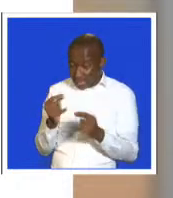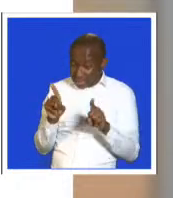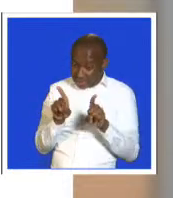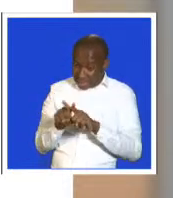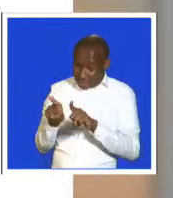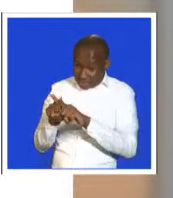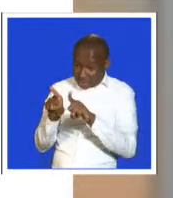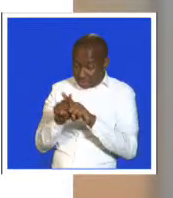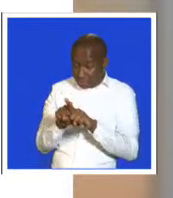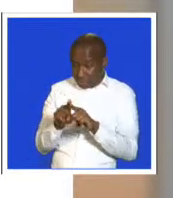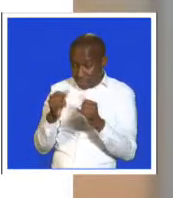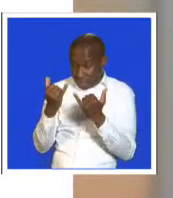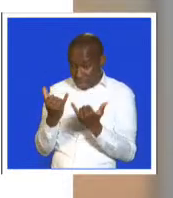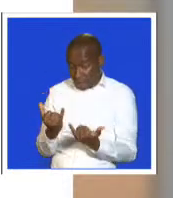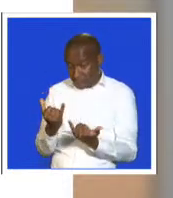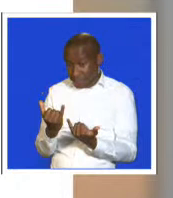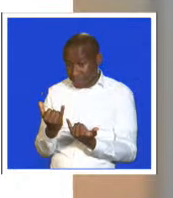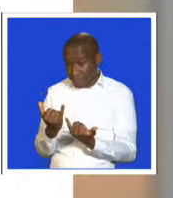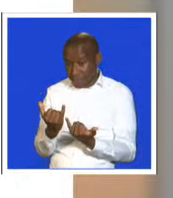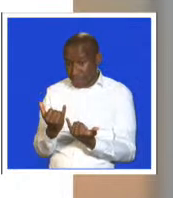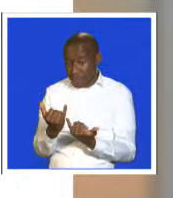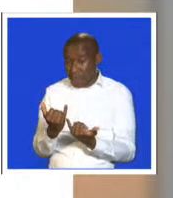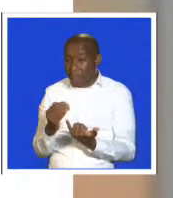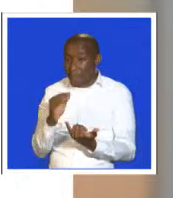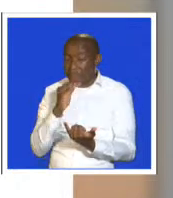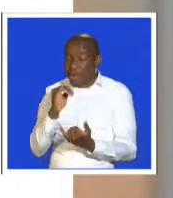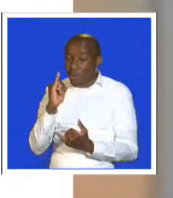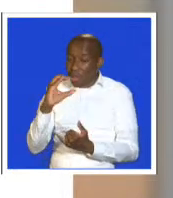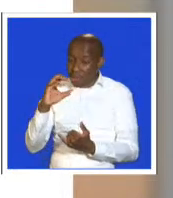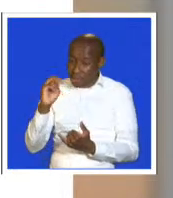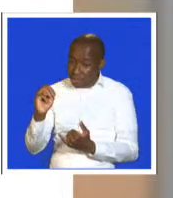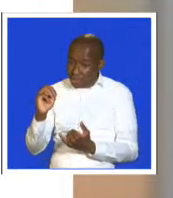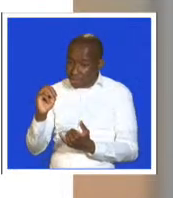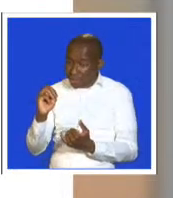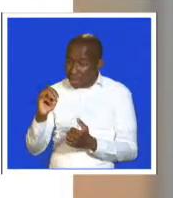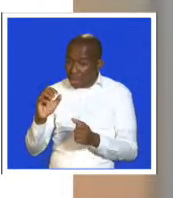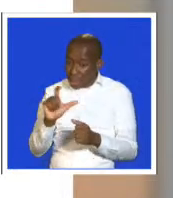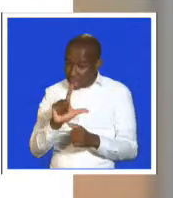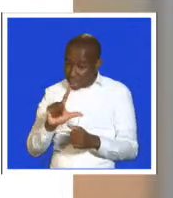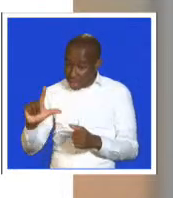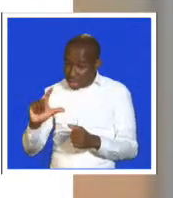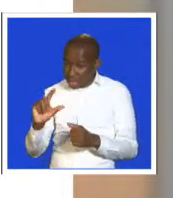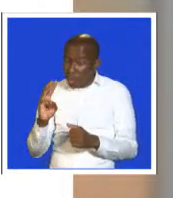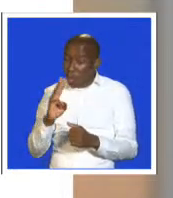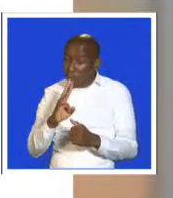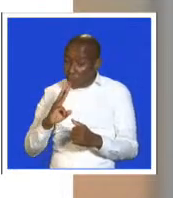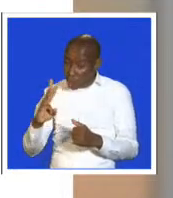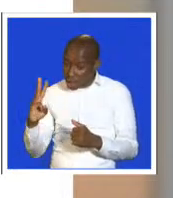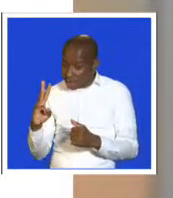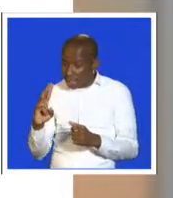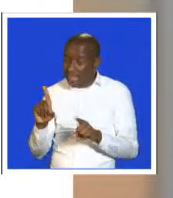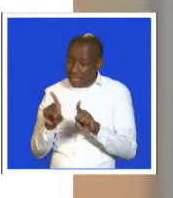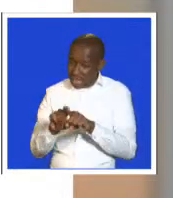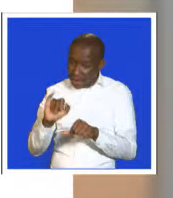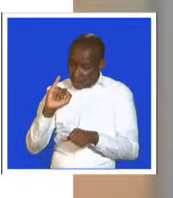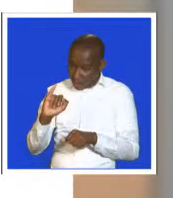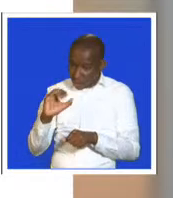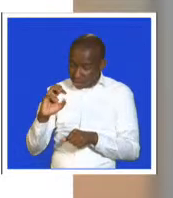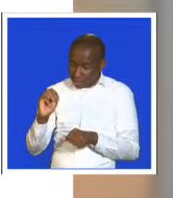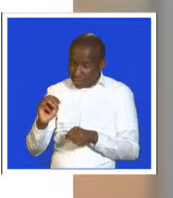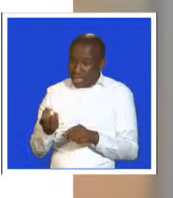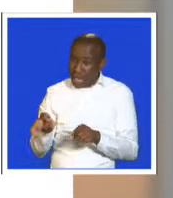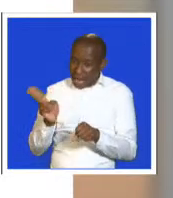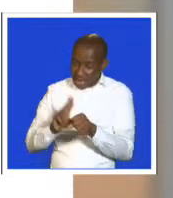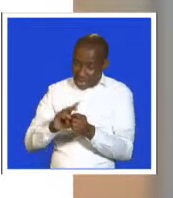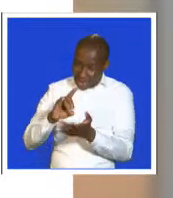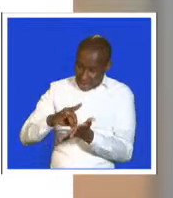for a cube, it means that since there is 1 centimeter for the length, the width will also be 1 centimeter, and also the height will